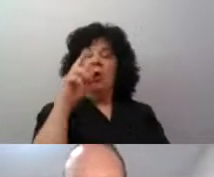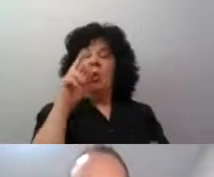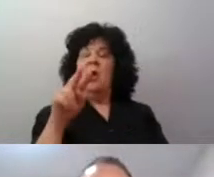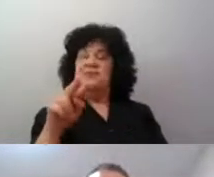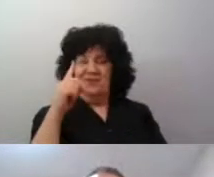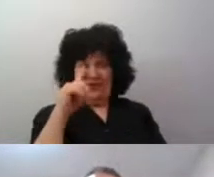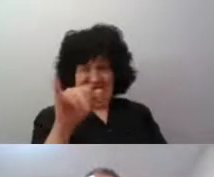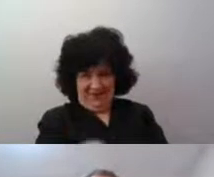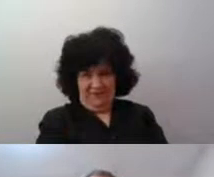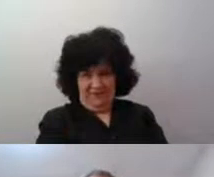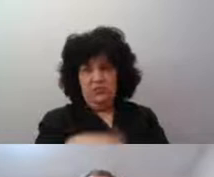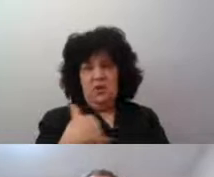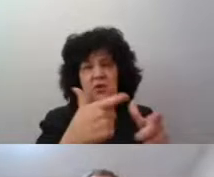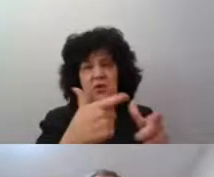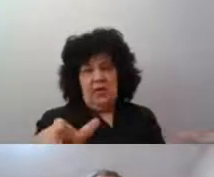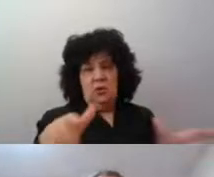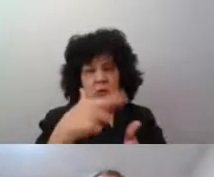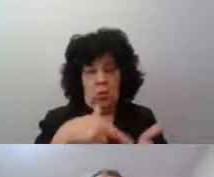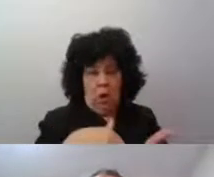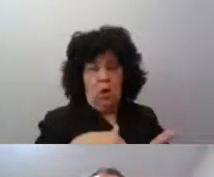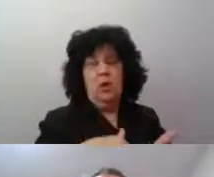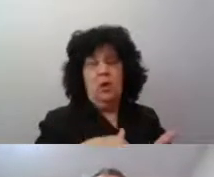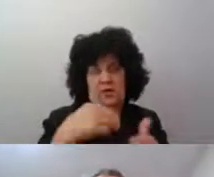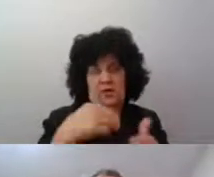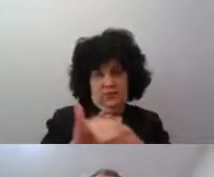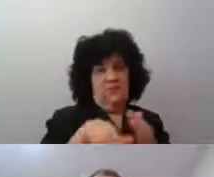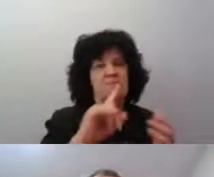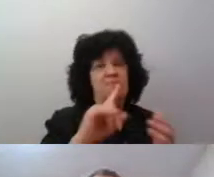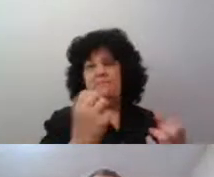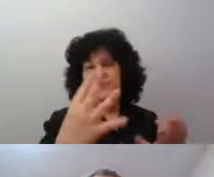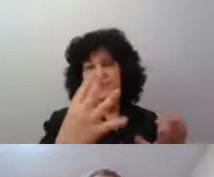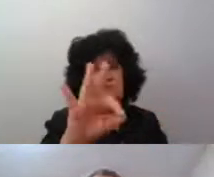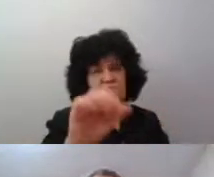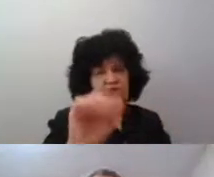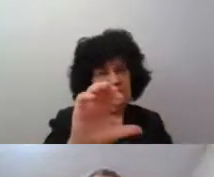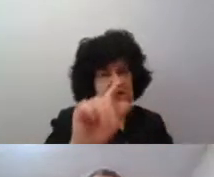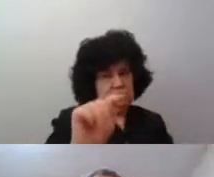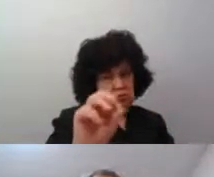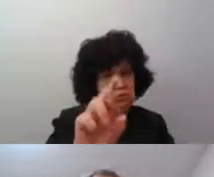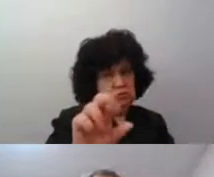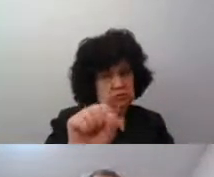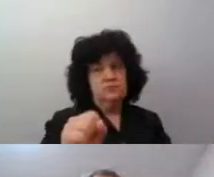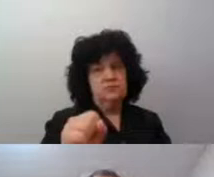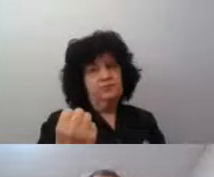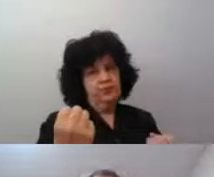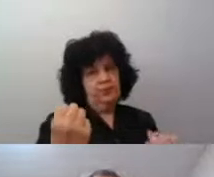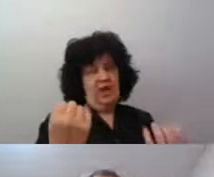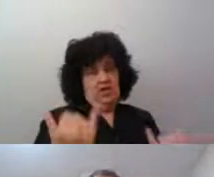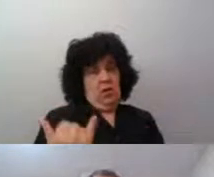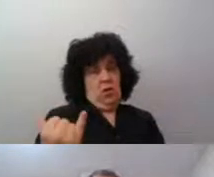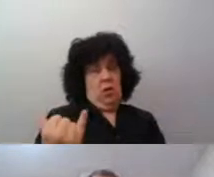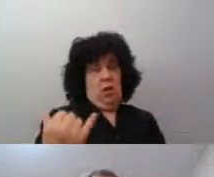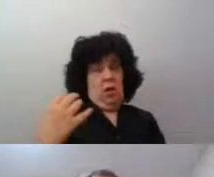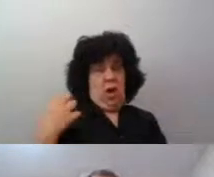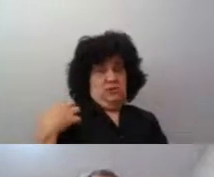there's a big role to play, but there are so many factors that federal procurement officers need to take into account and figuring out how we